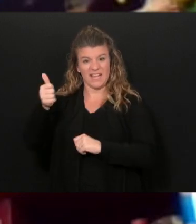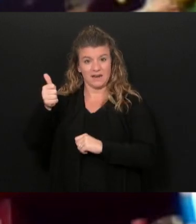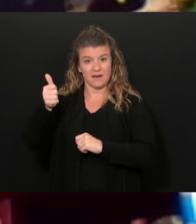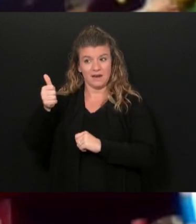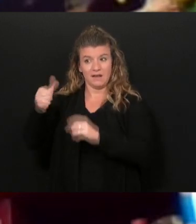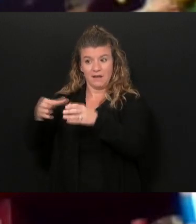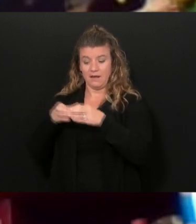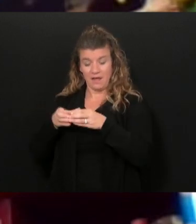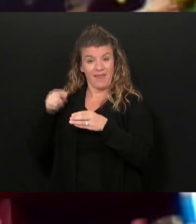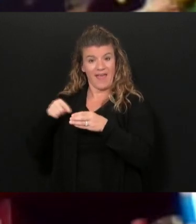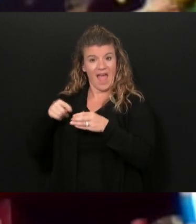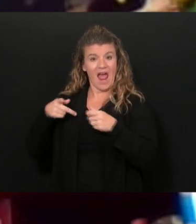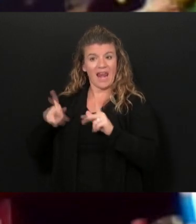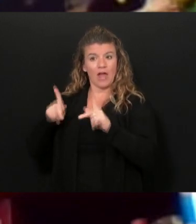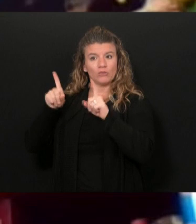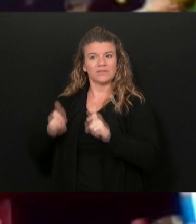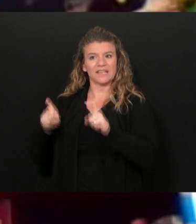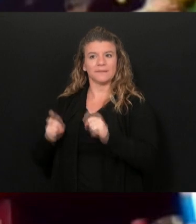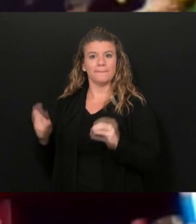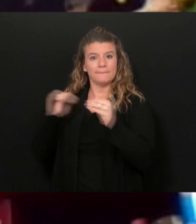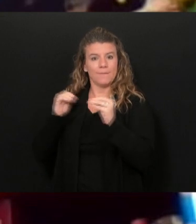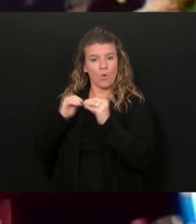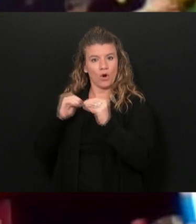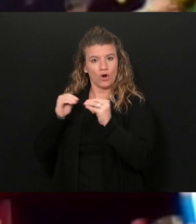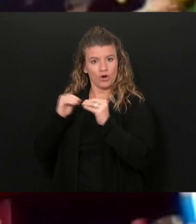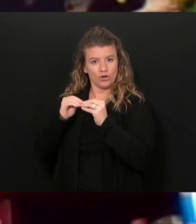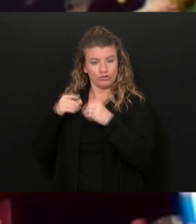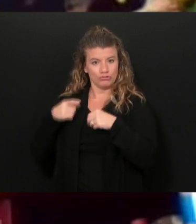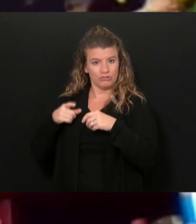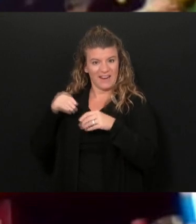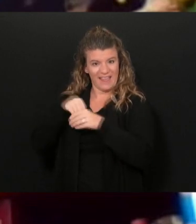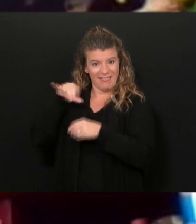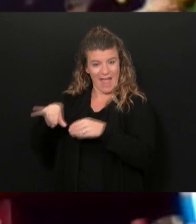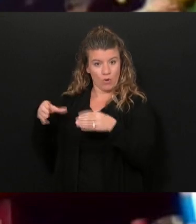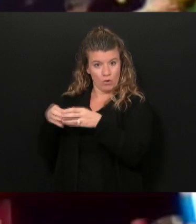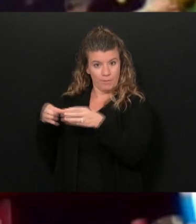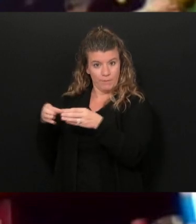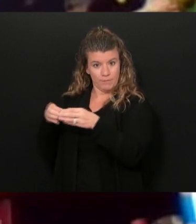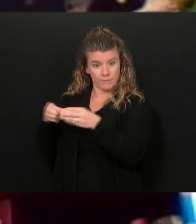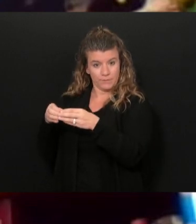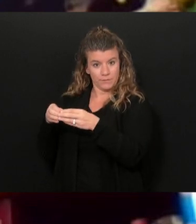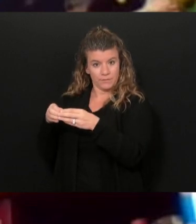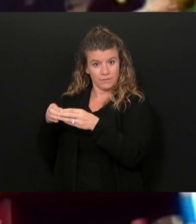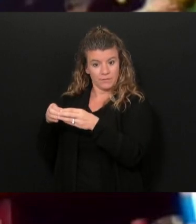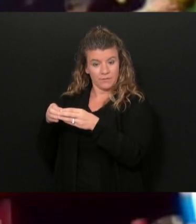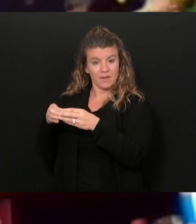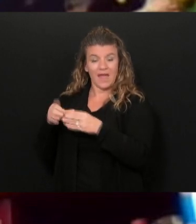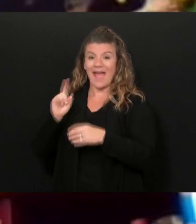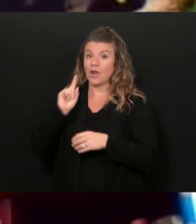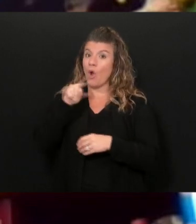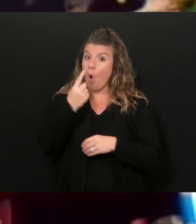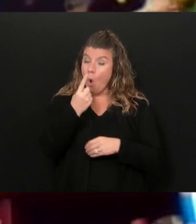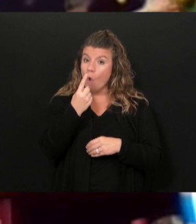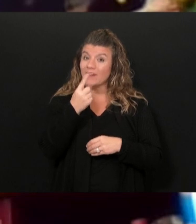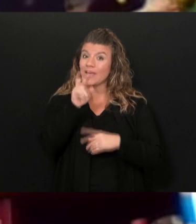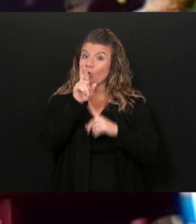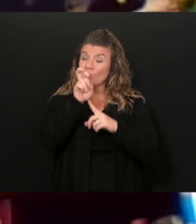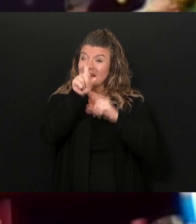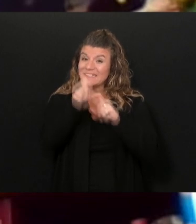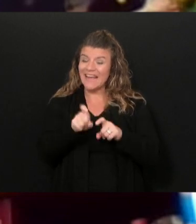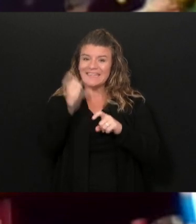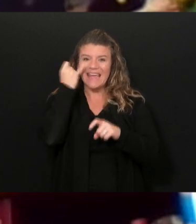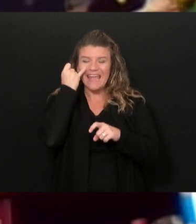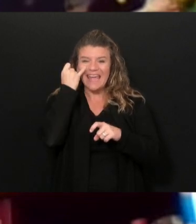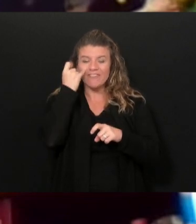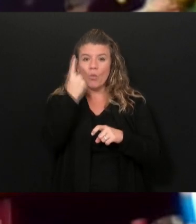to test more, do more testing, but you only retest if one group has a positive.